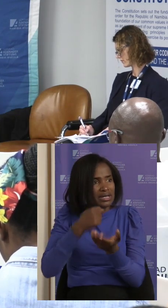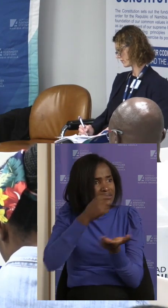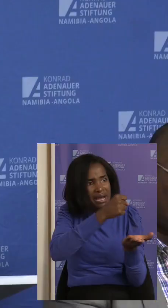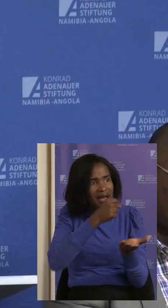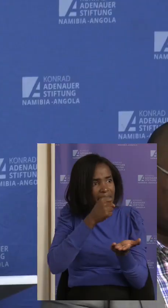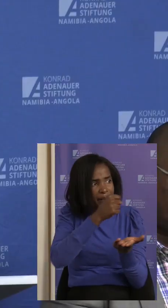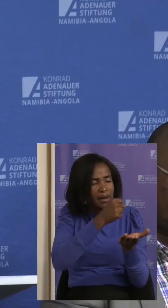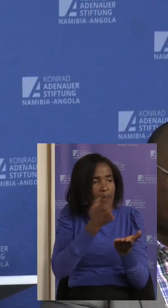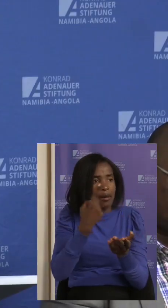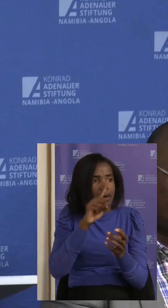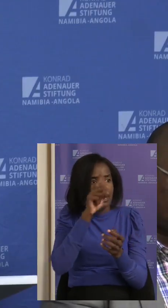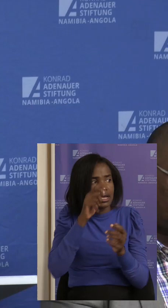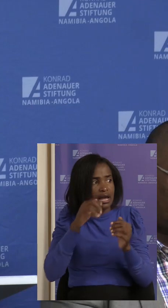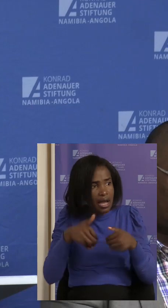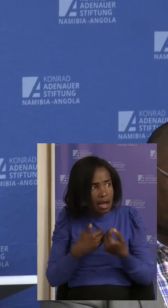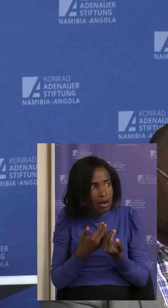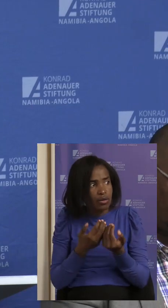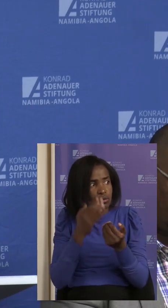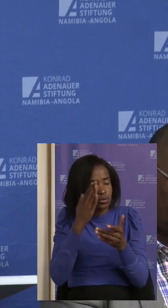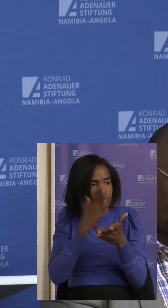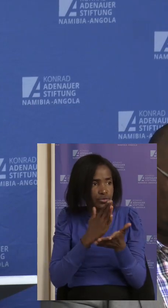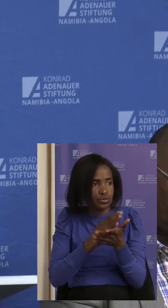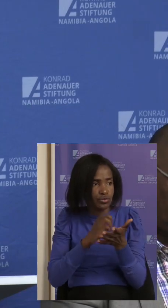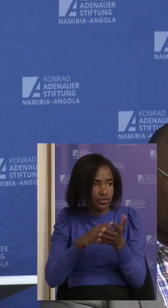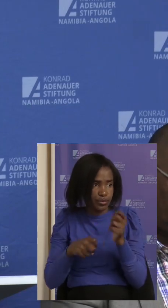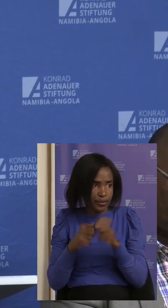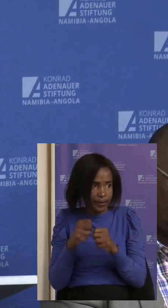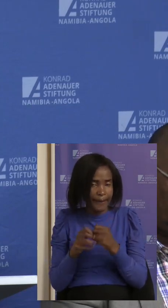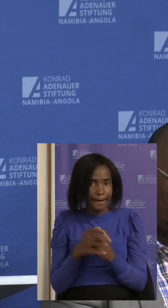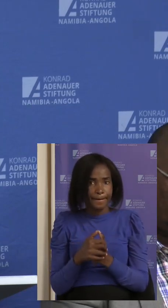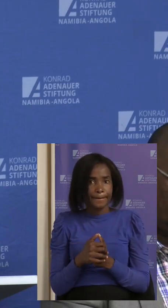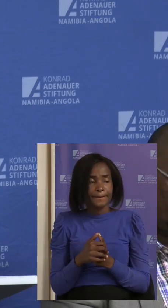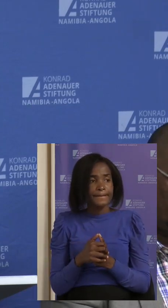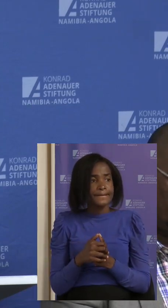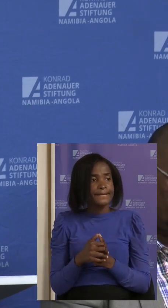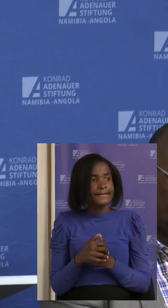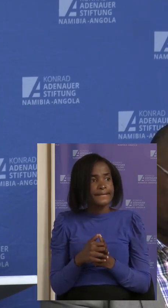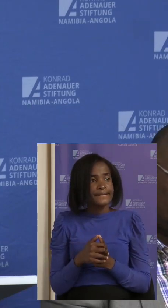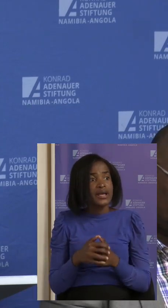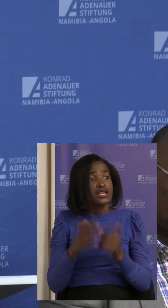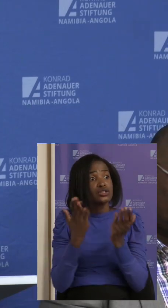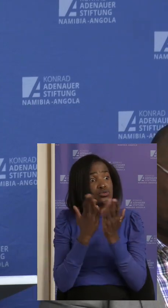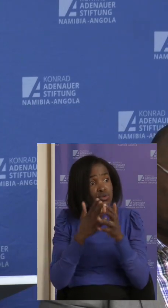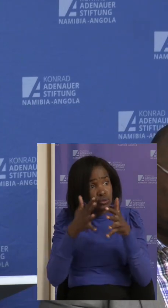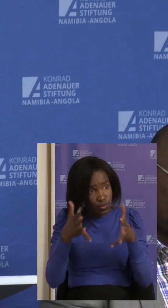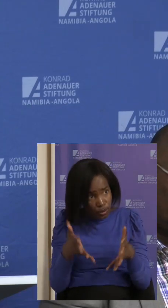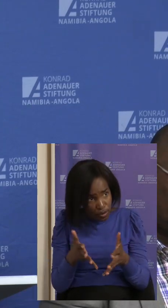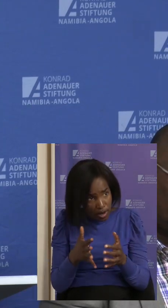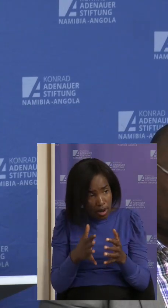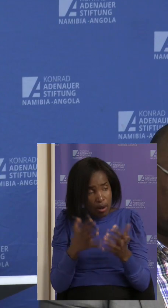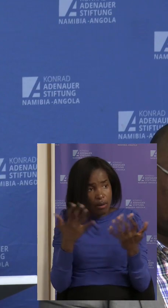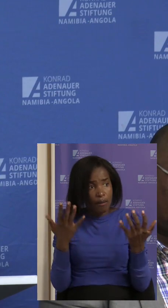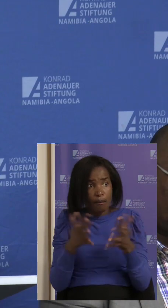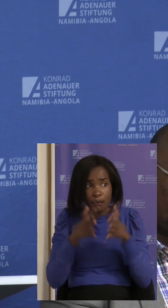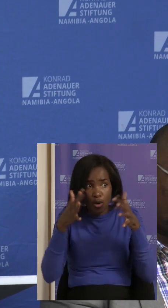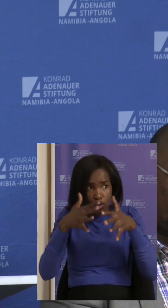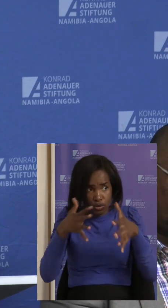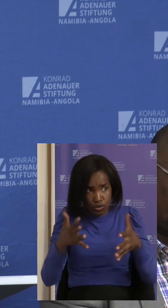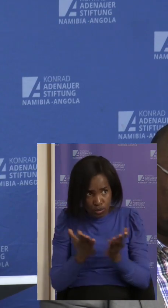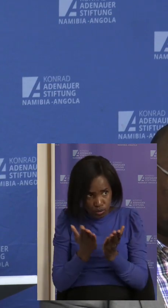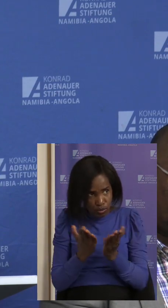how have we been trying to actually address this? And this is also really in rural areas, more especially in rural